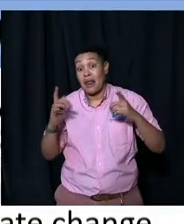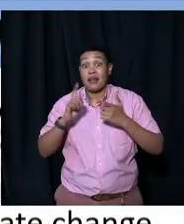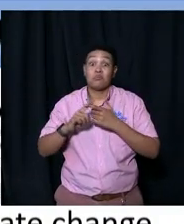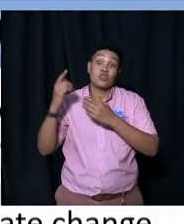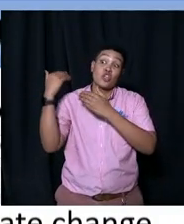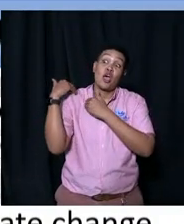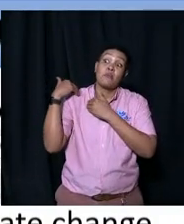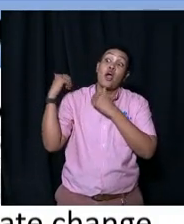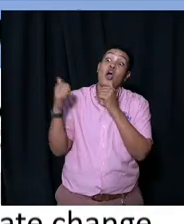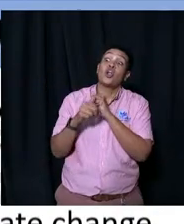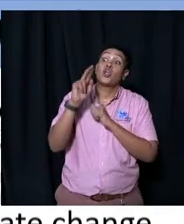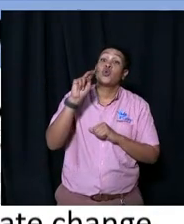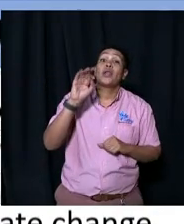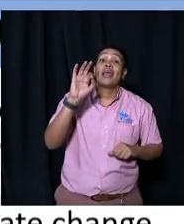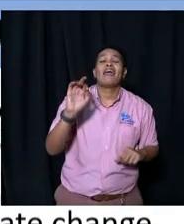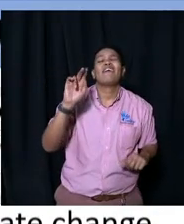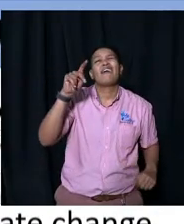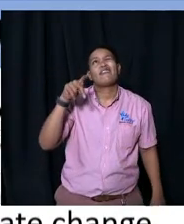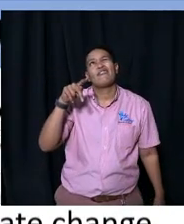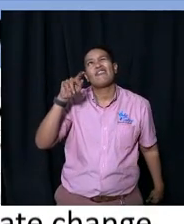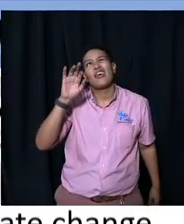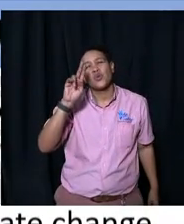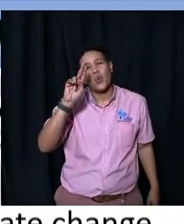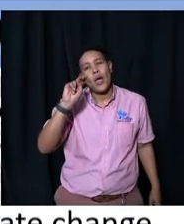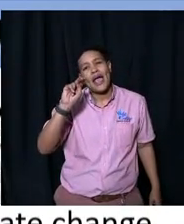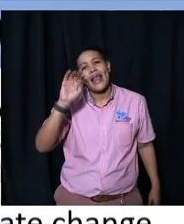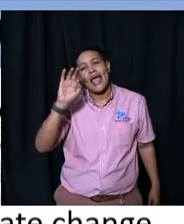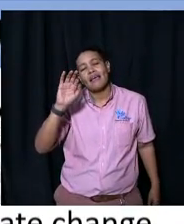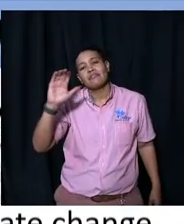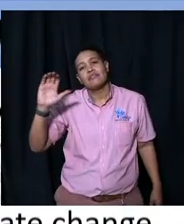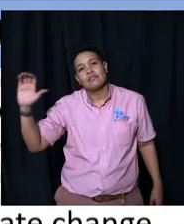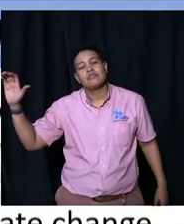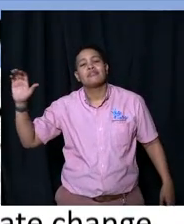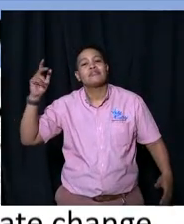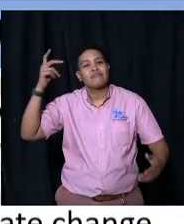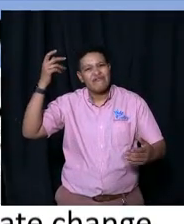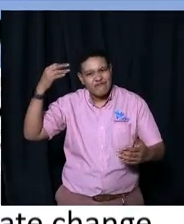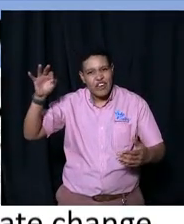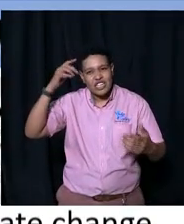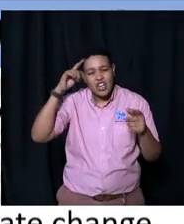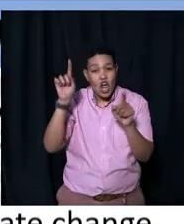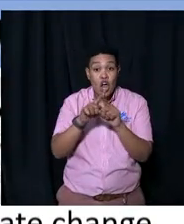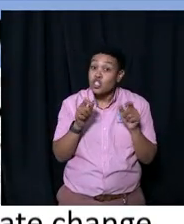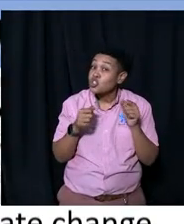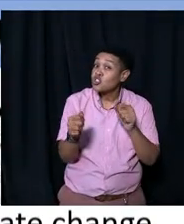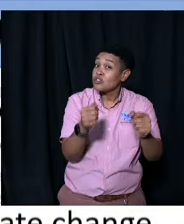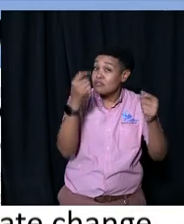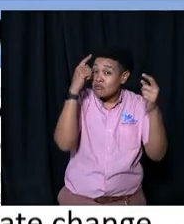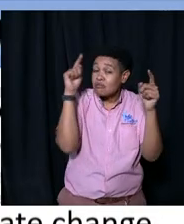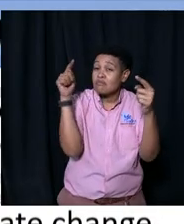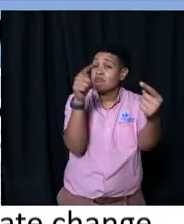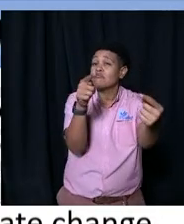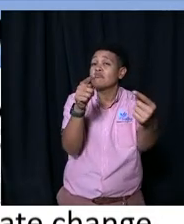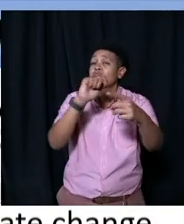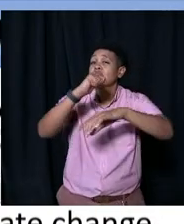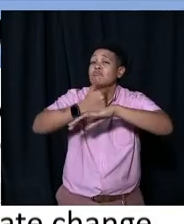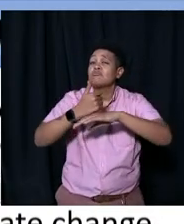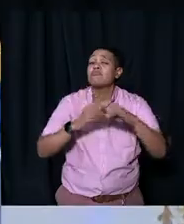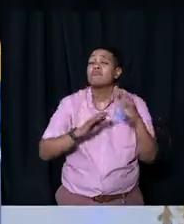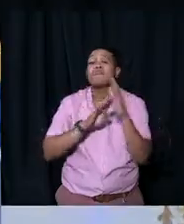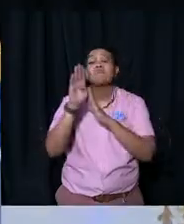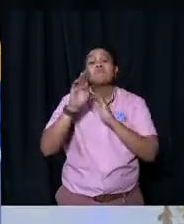the UNFCCC and the Paris Agreement. Our strategic objectives are to develop and maintain appropriate